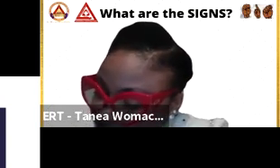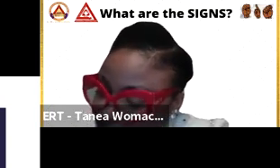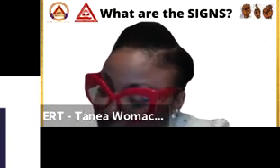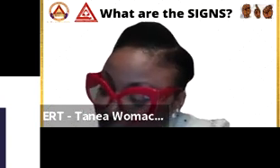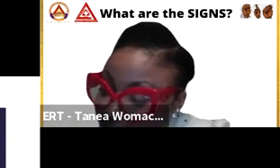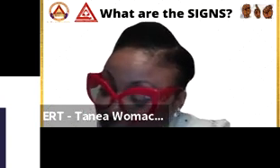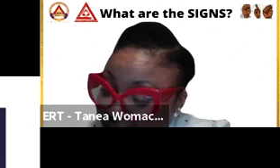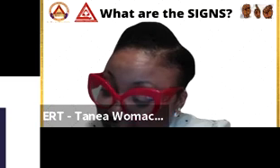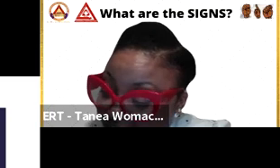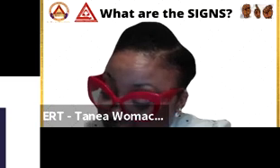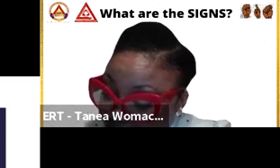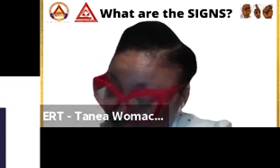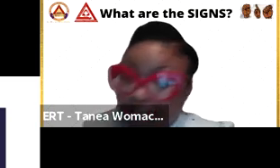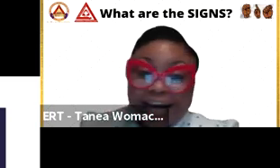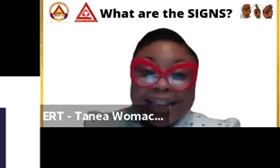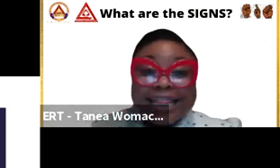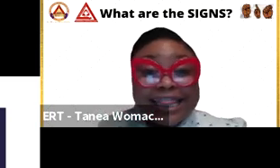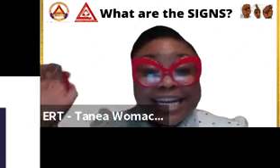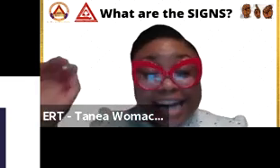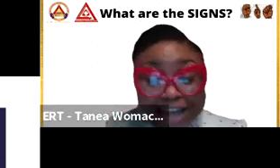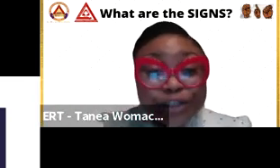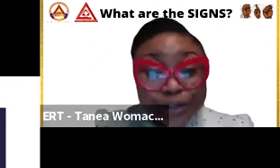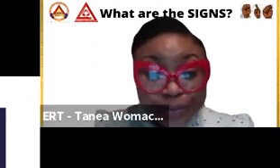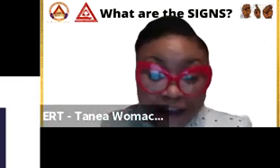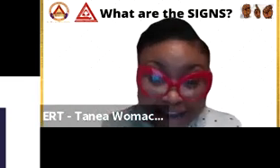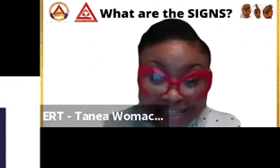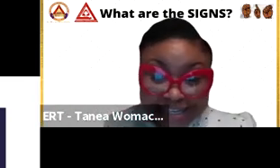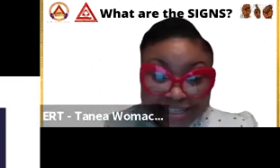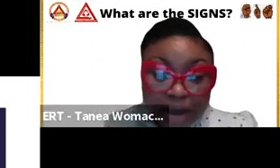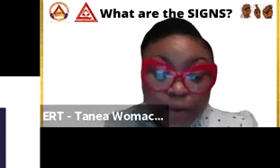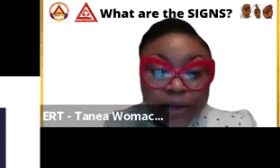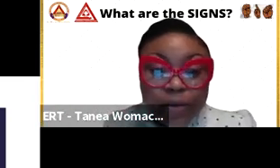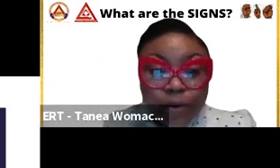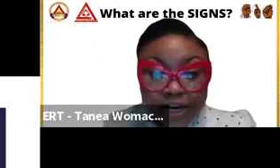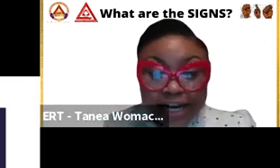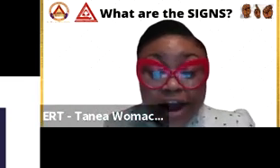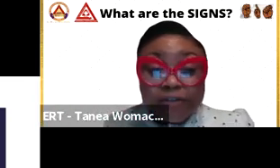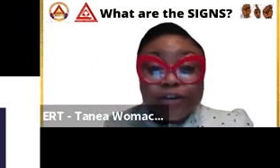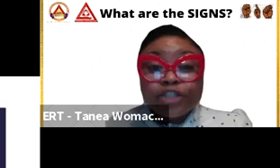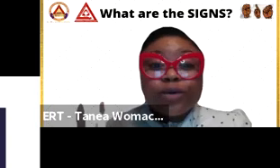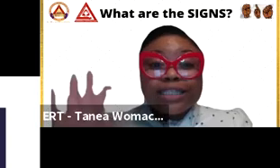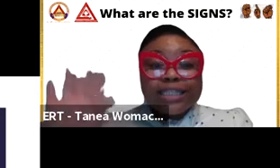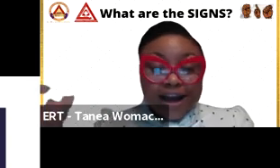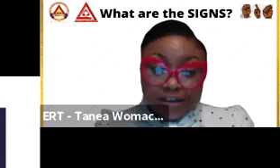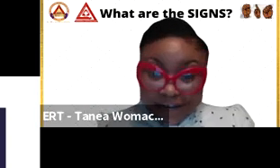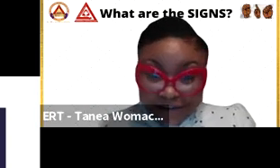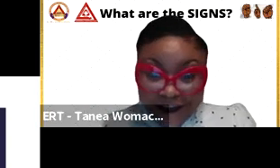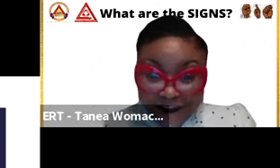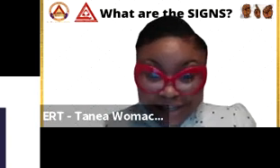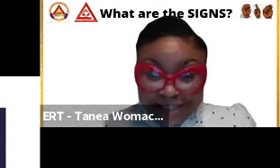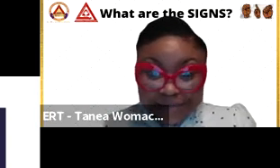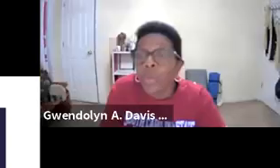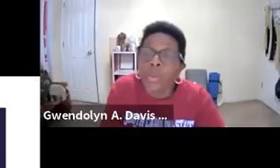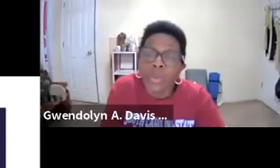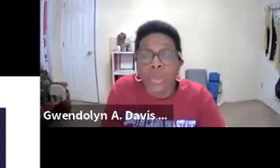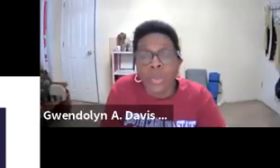Okay. Thank you so much. Now, the next two prizes that will be awarded are for $20 gift